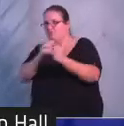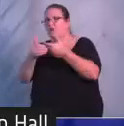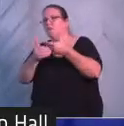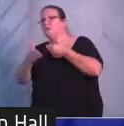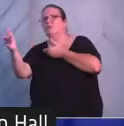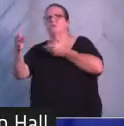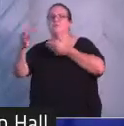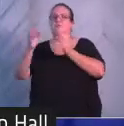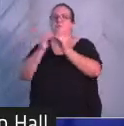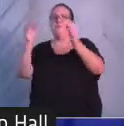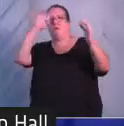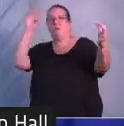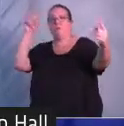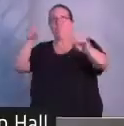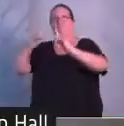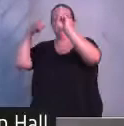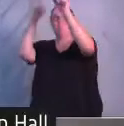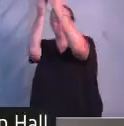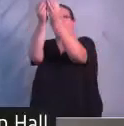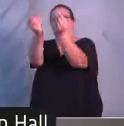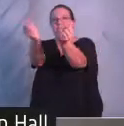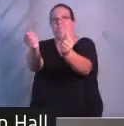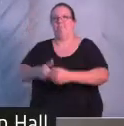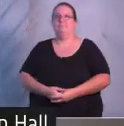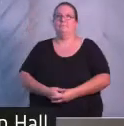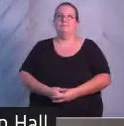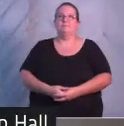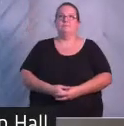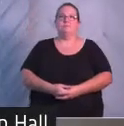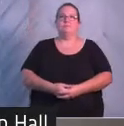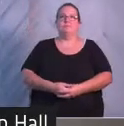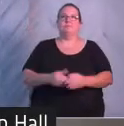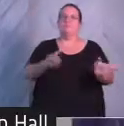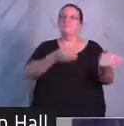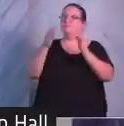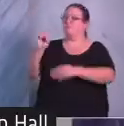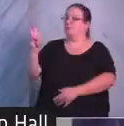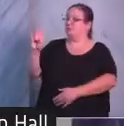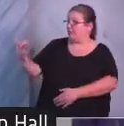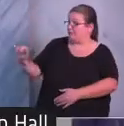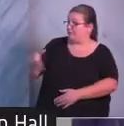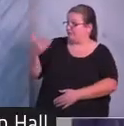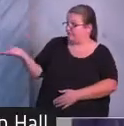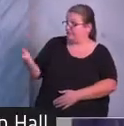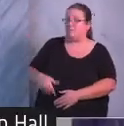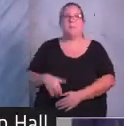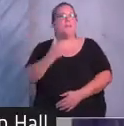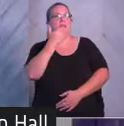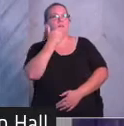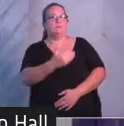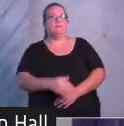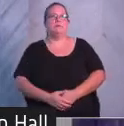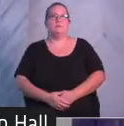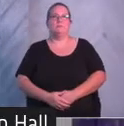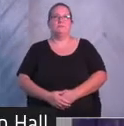path of reconciliation. Thank you, Mark. And question now for Shelley. Thank you. So the question